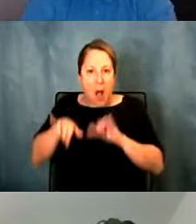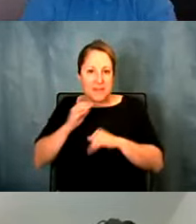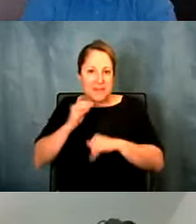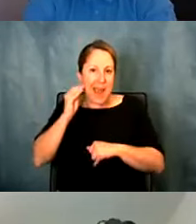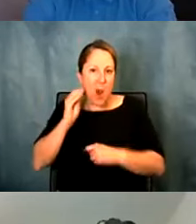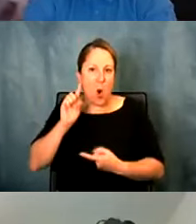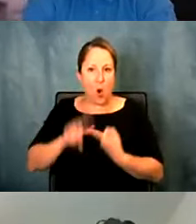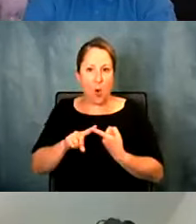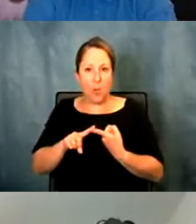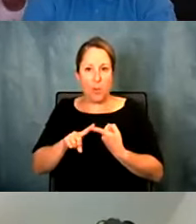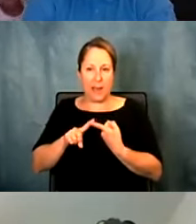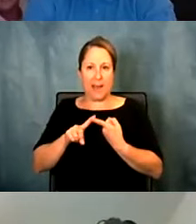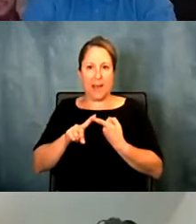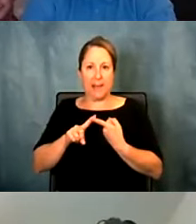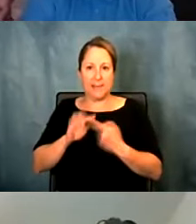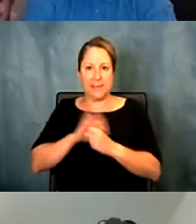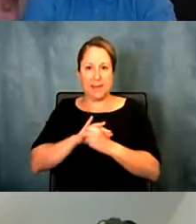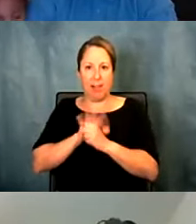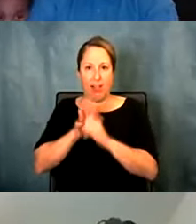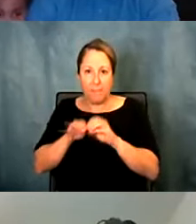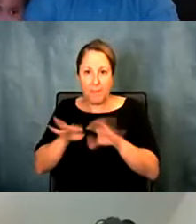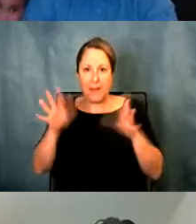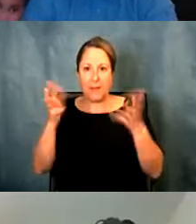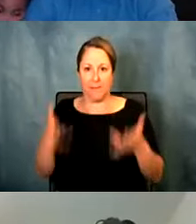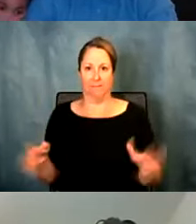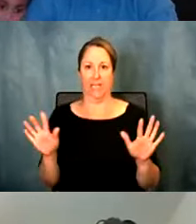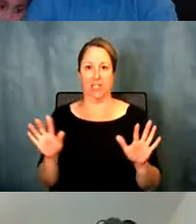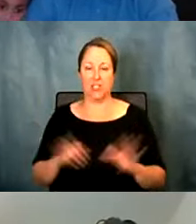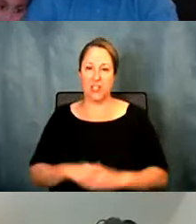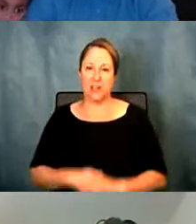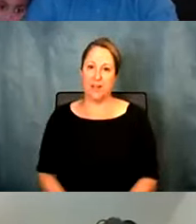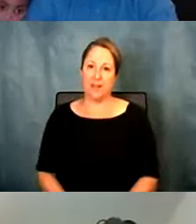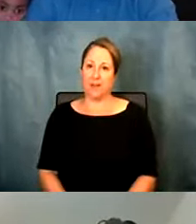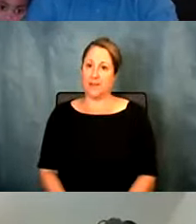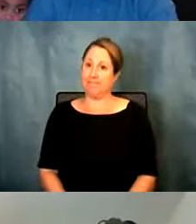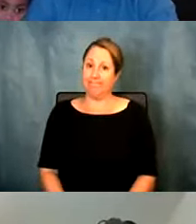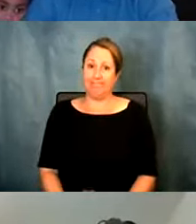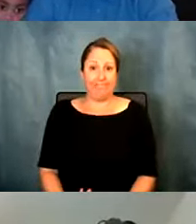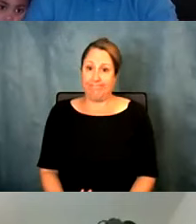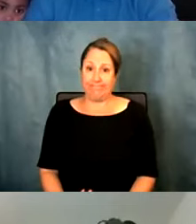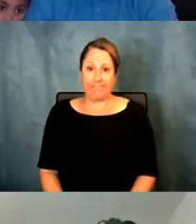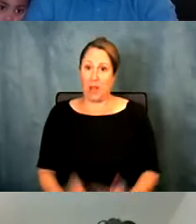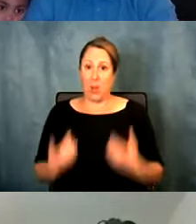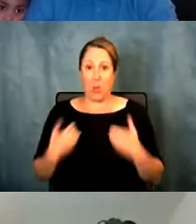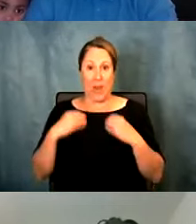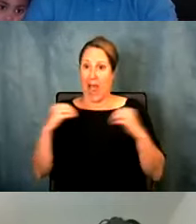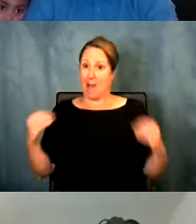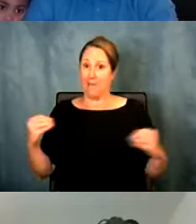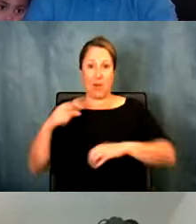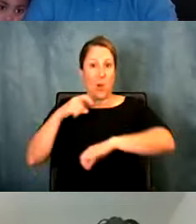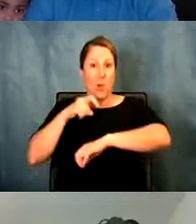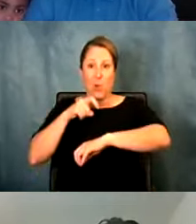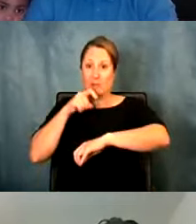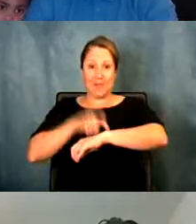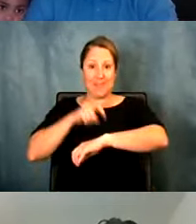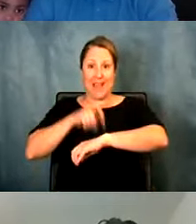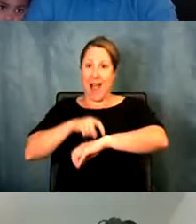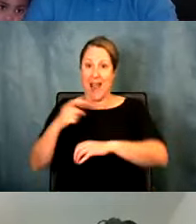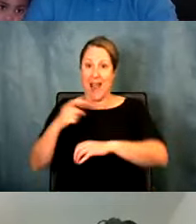till the pandemic is over. And there's really just no timeline for that in the horizon. And